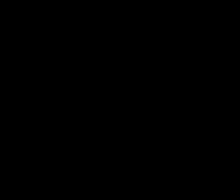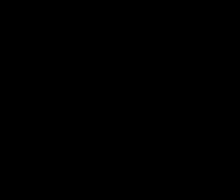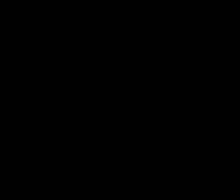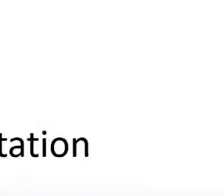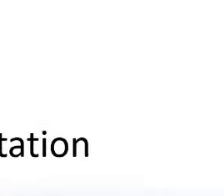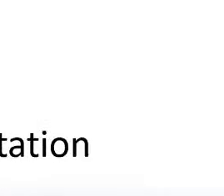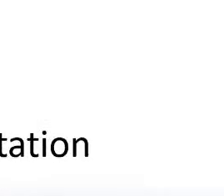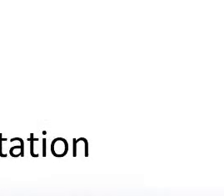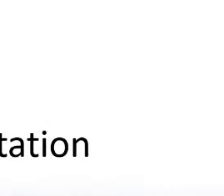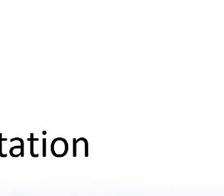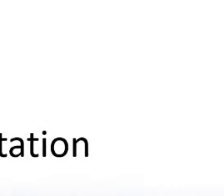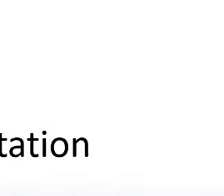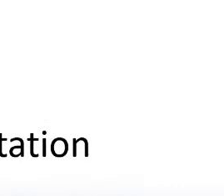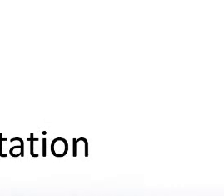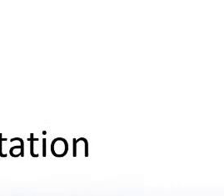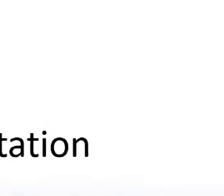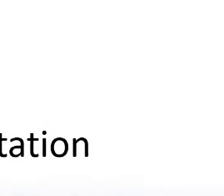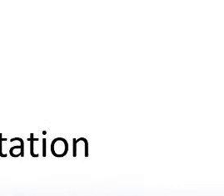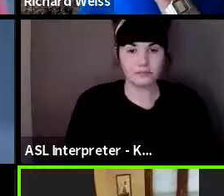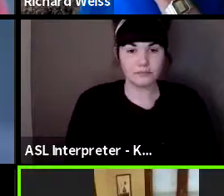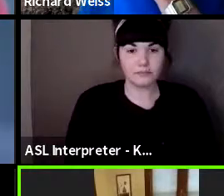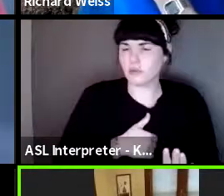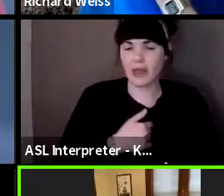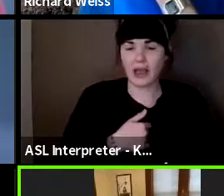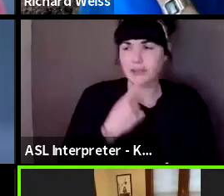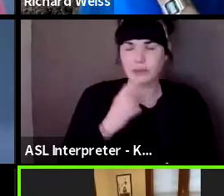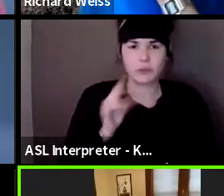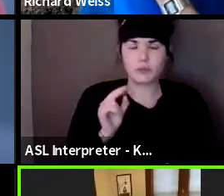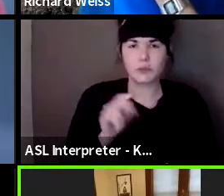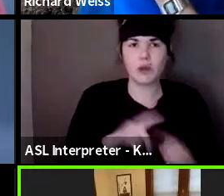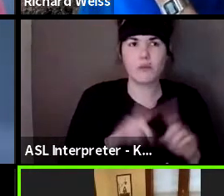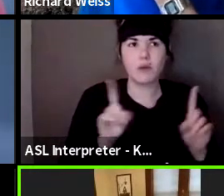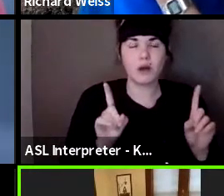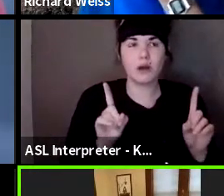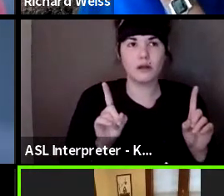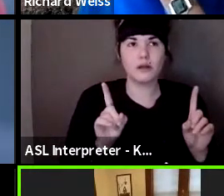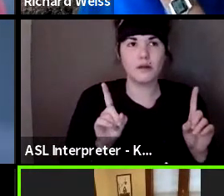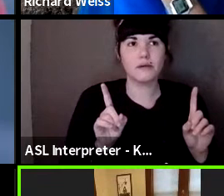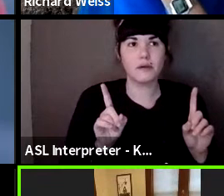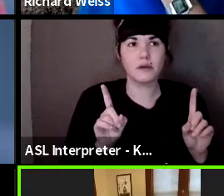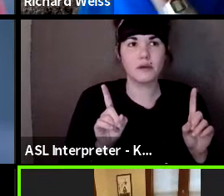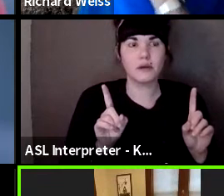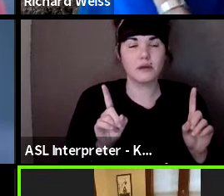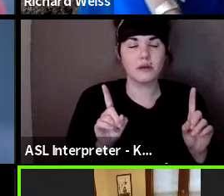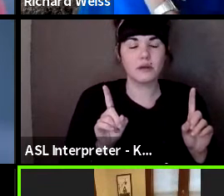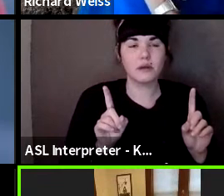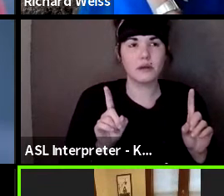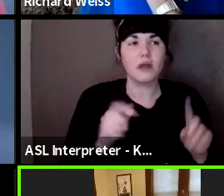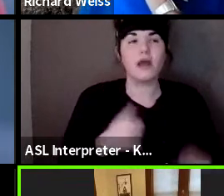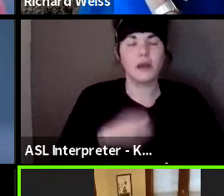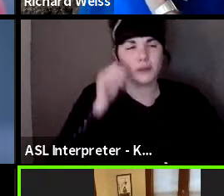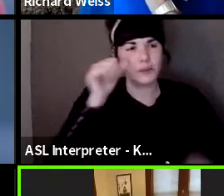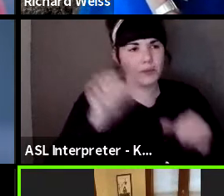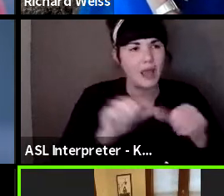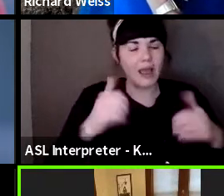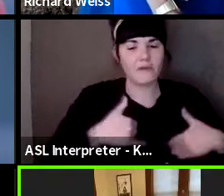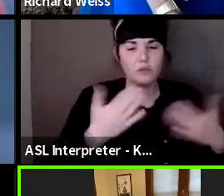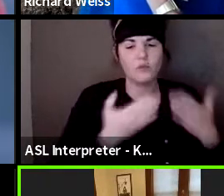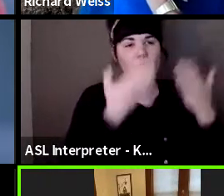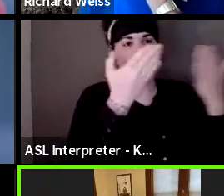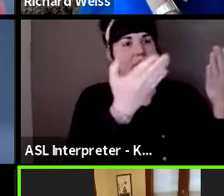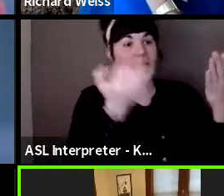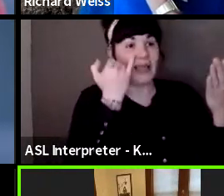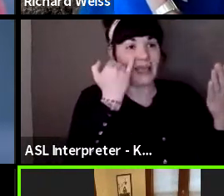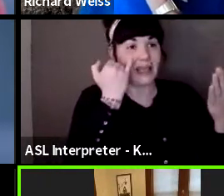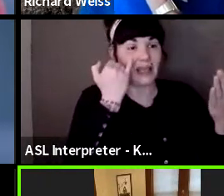I'm sorry, Sue, I shook my head and then I realized there was a recommendation to, if we're gonna rent a car, to